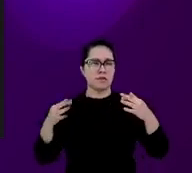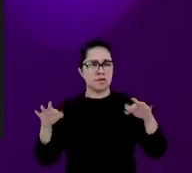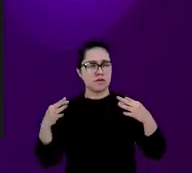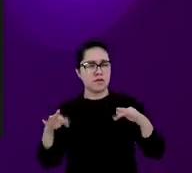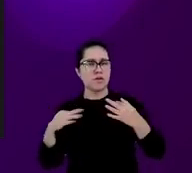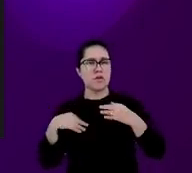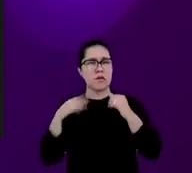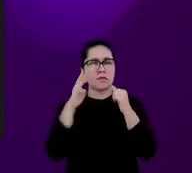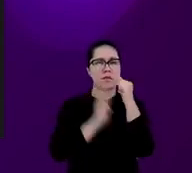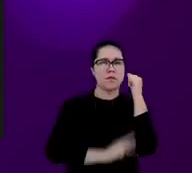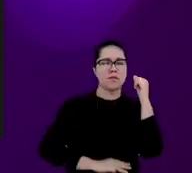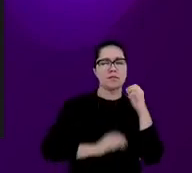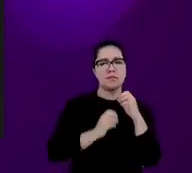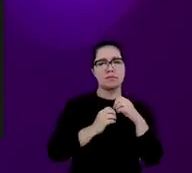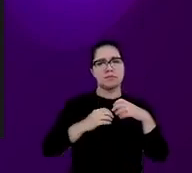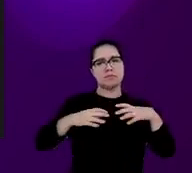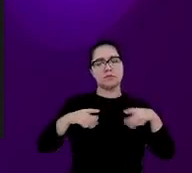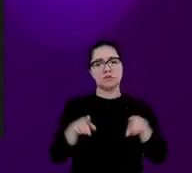monochromatic stimulation